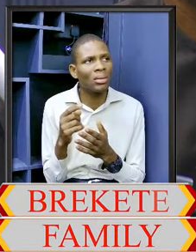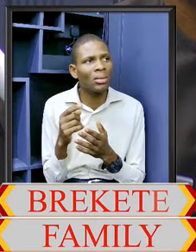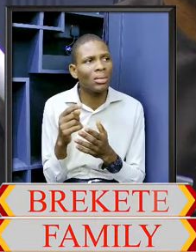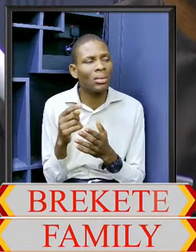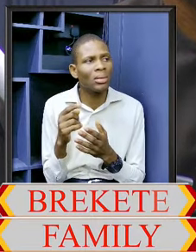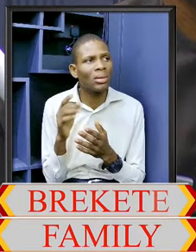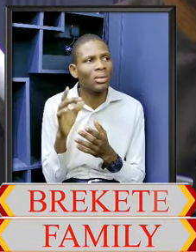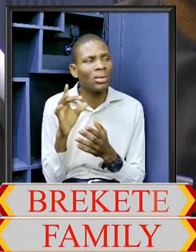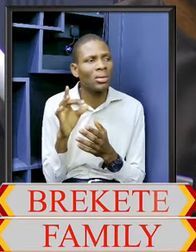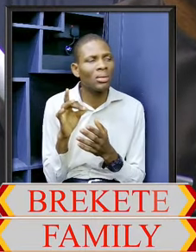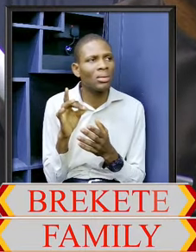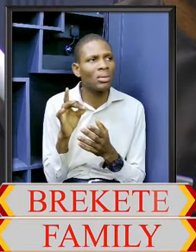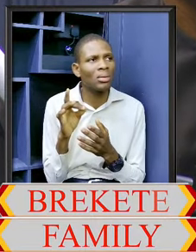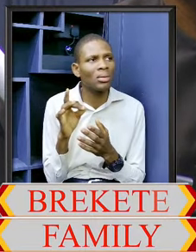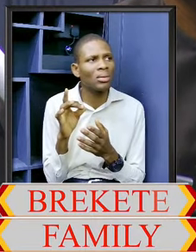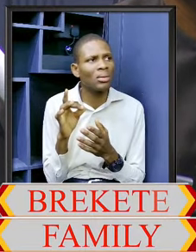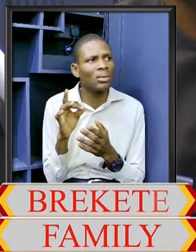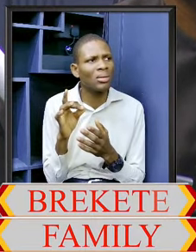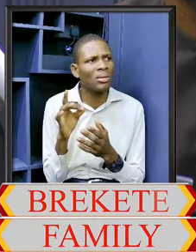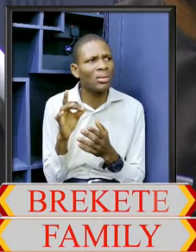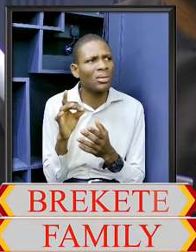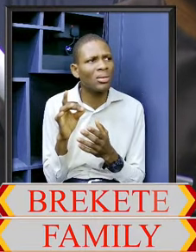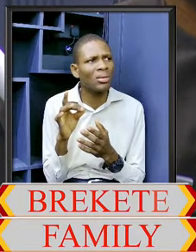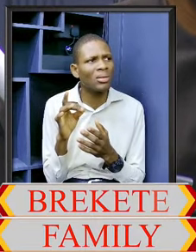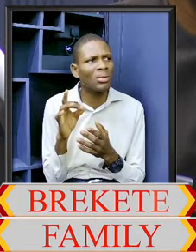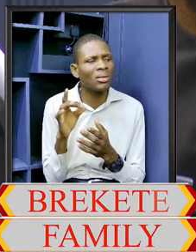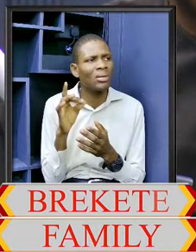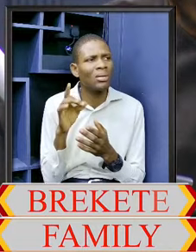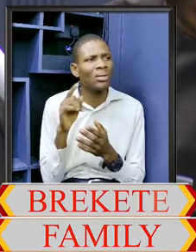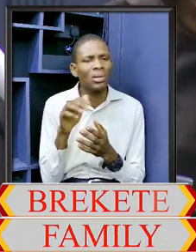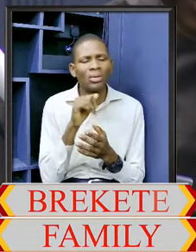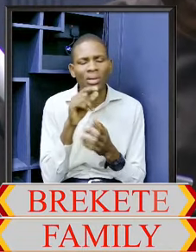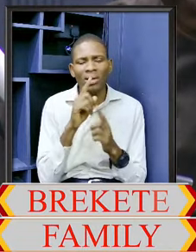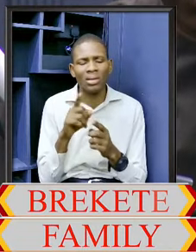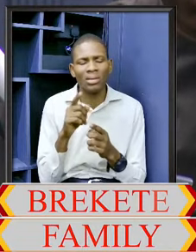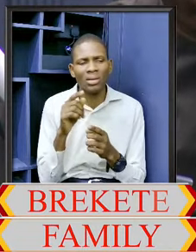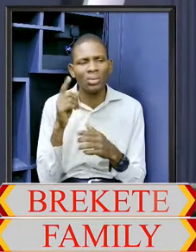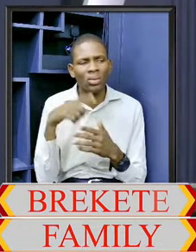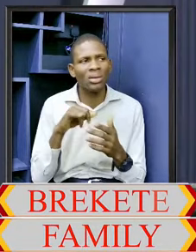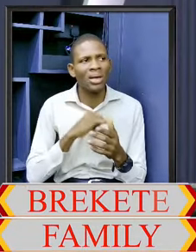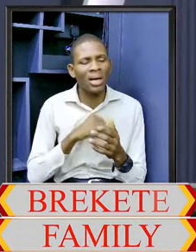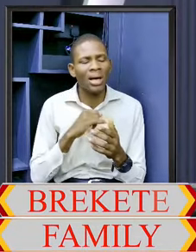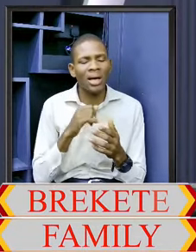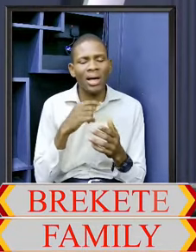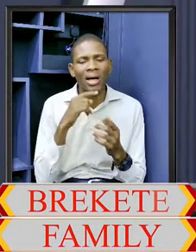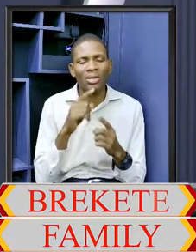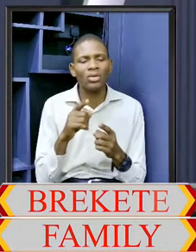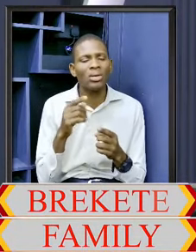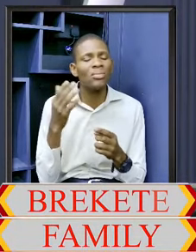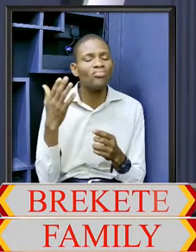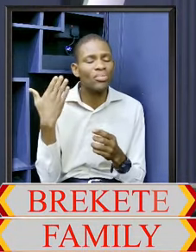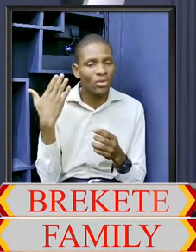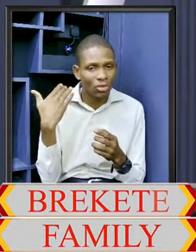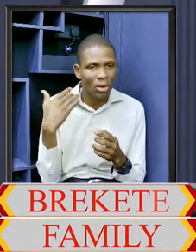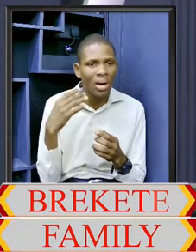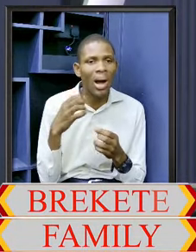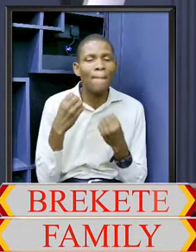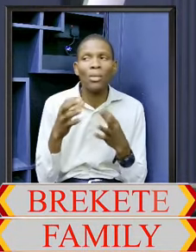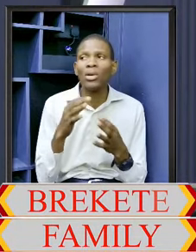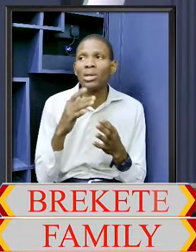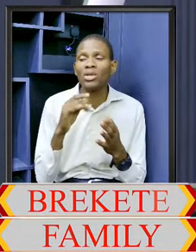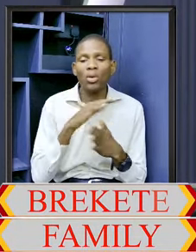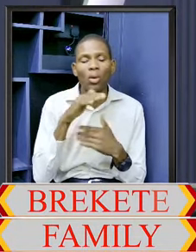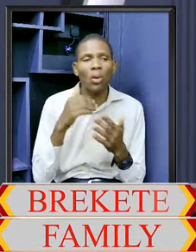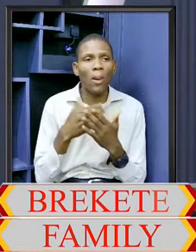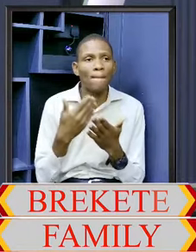6-8 now that is remaining. Aaron, you know the answer waiting I ask you. originally, how much be the